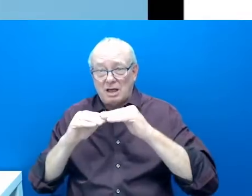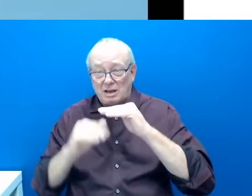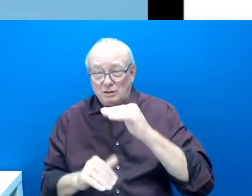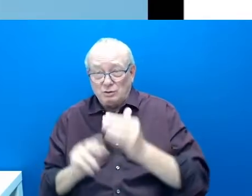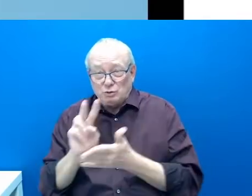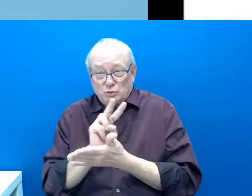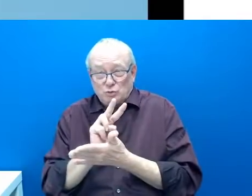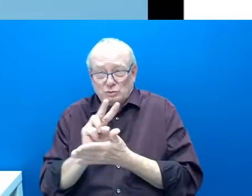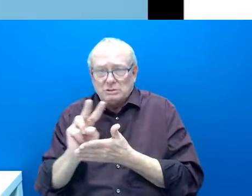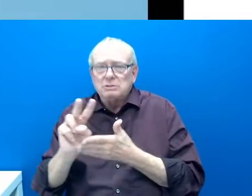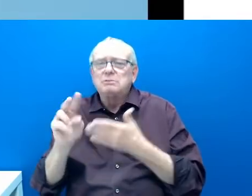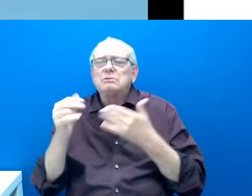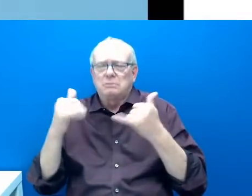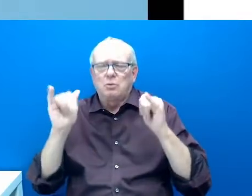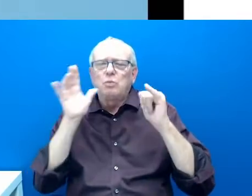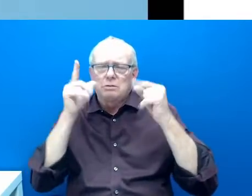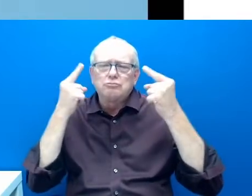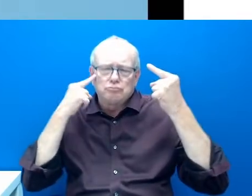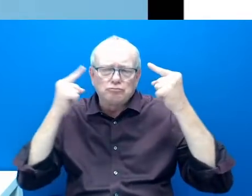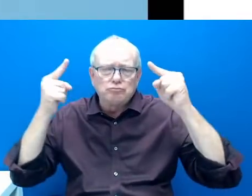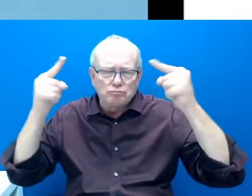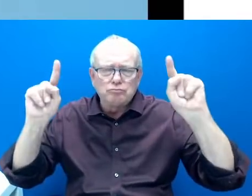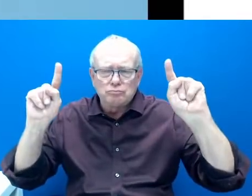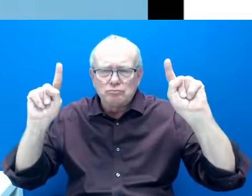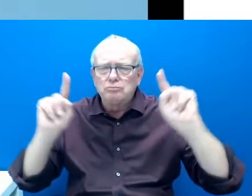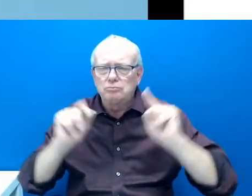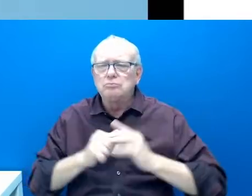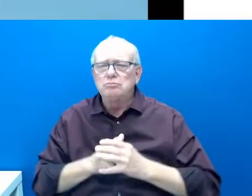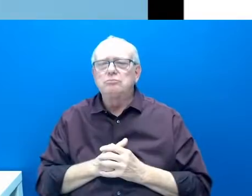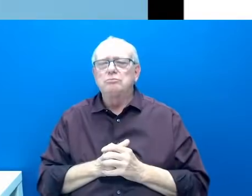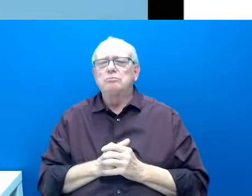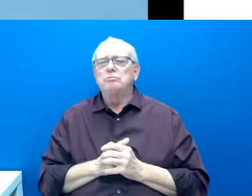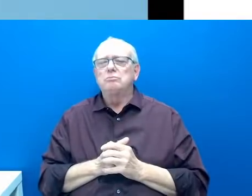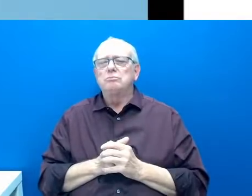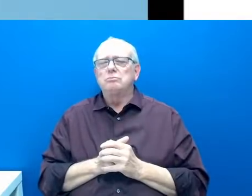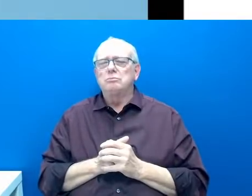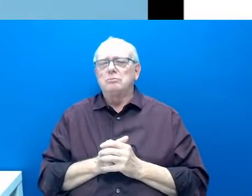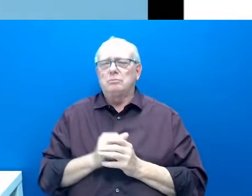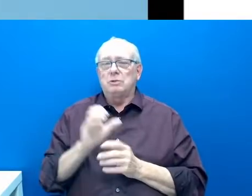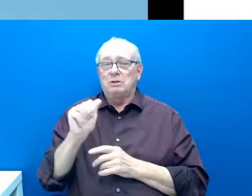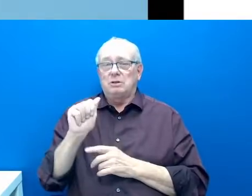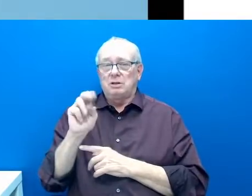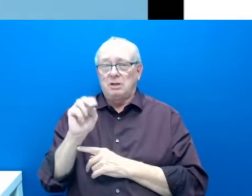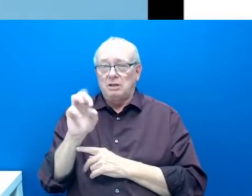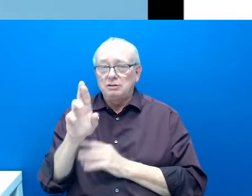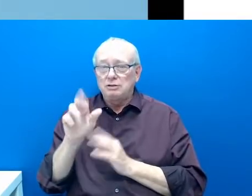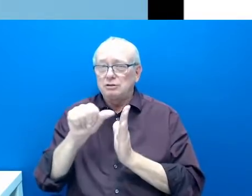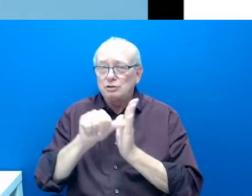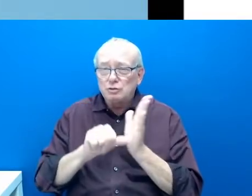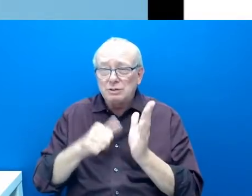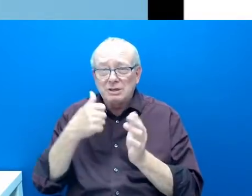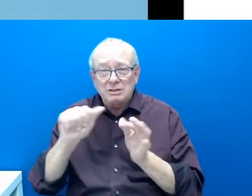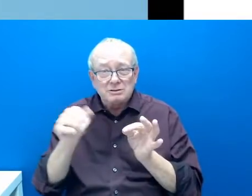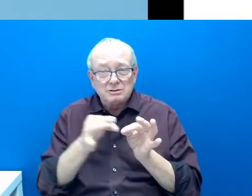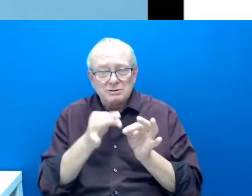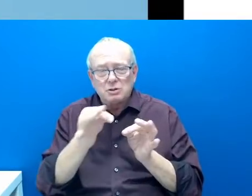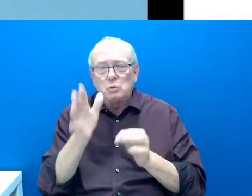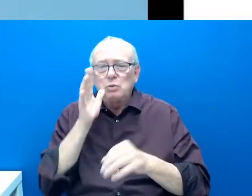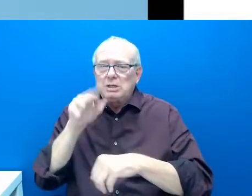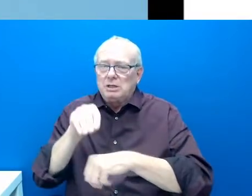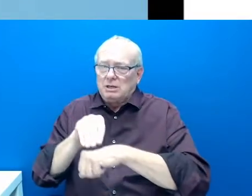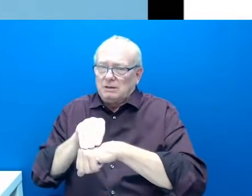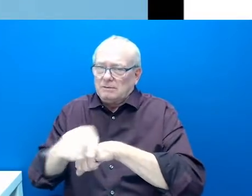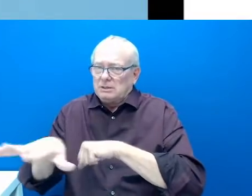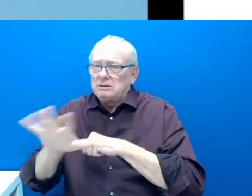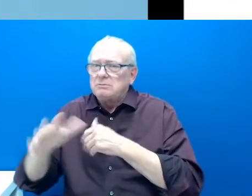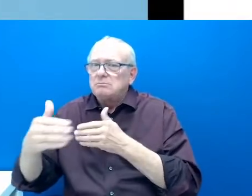we're still getting those done. Cancer surgery where any delay will affect prognosis, those will be prioritized as well, and